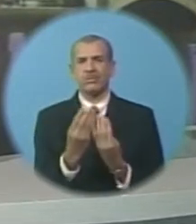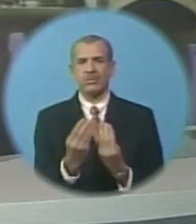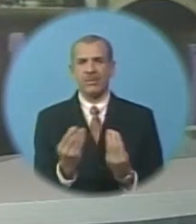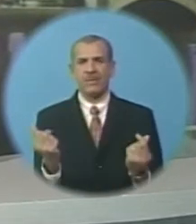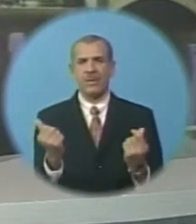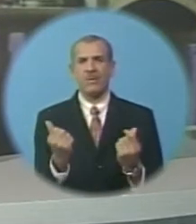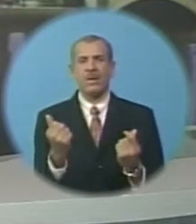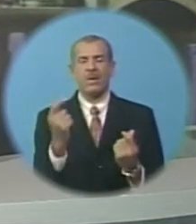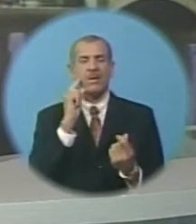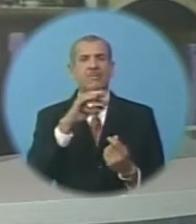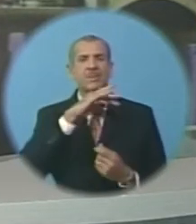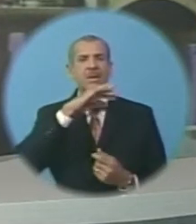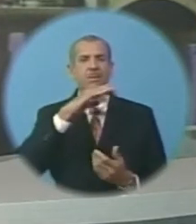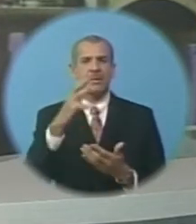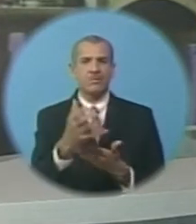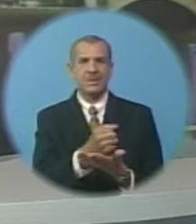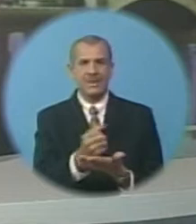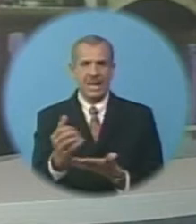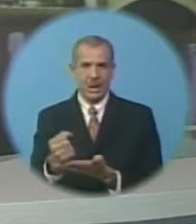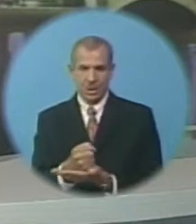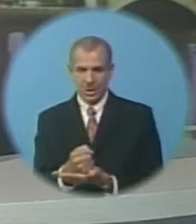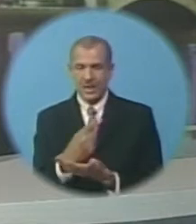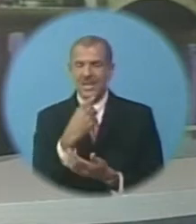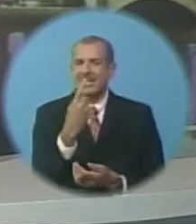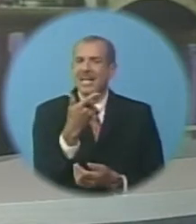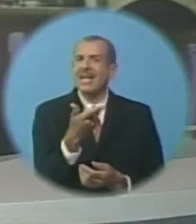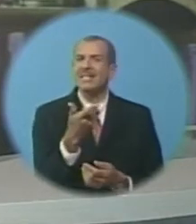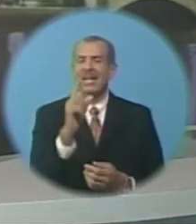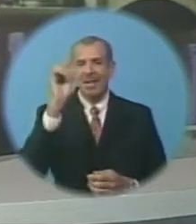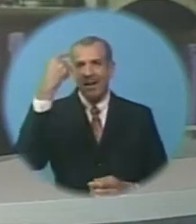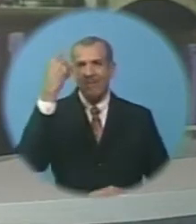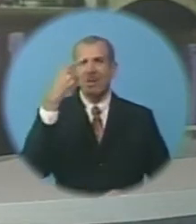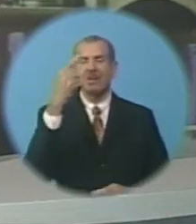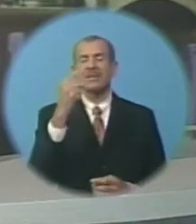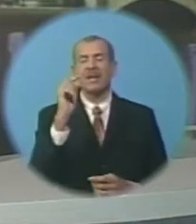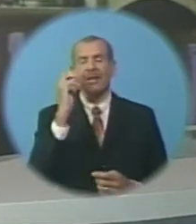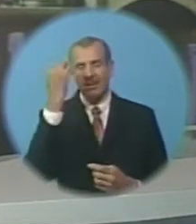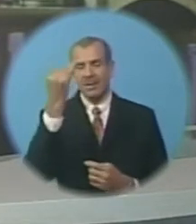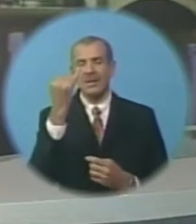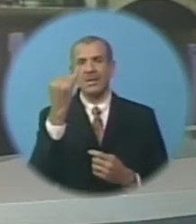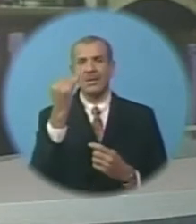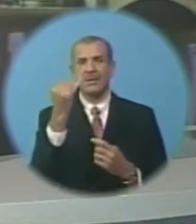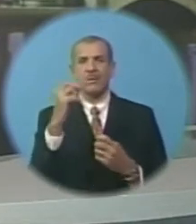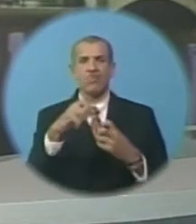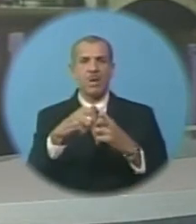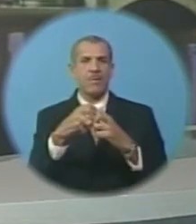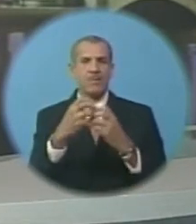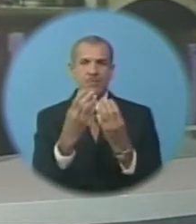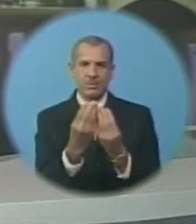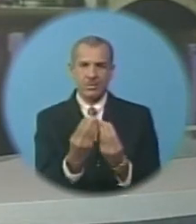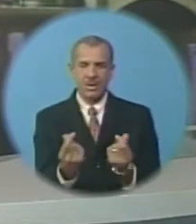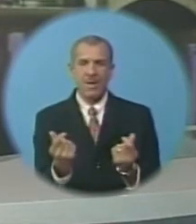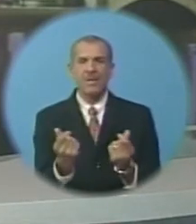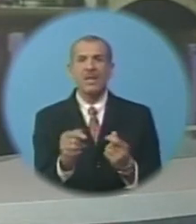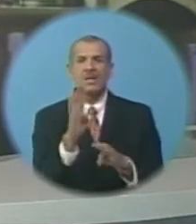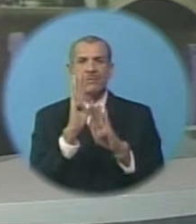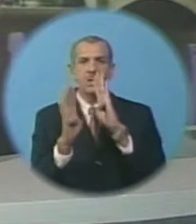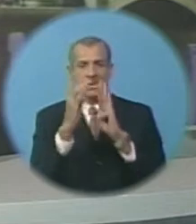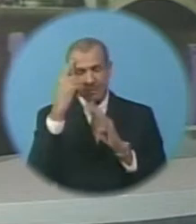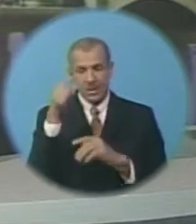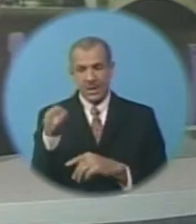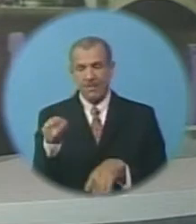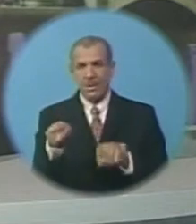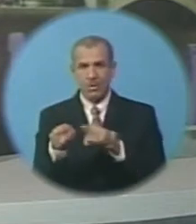refuse collection. He gave an update on government's efforts to tackle the problem, acknowledging that the situation is frustrating for him